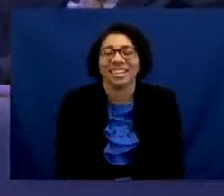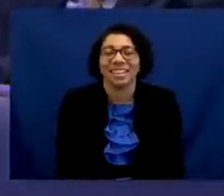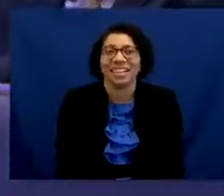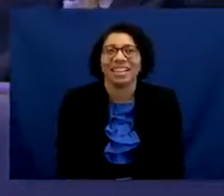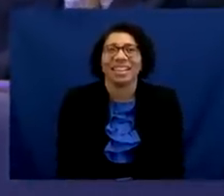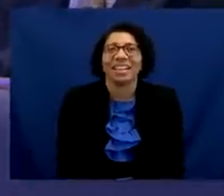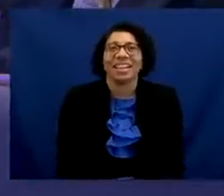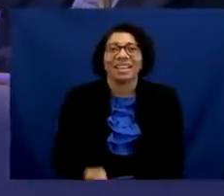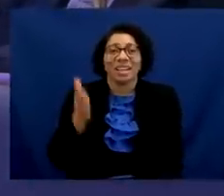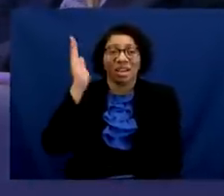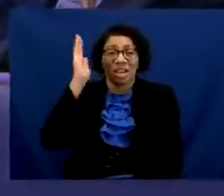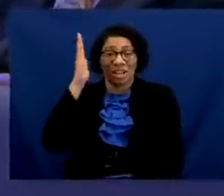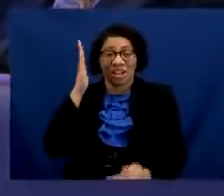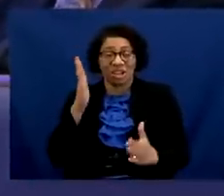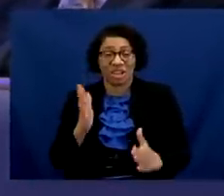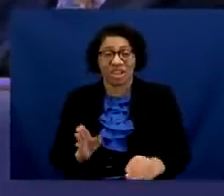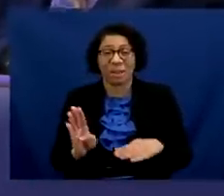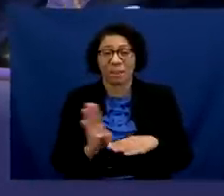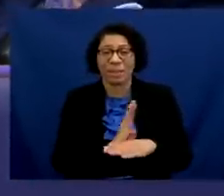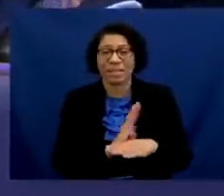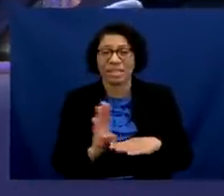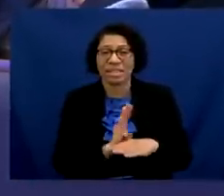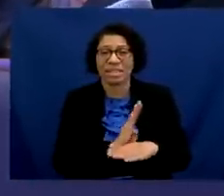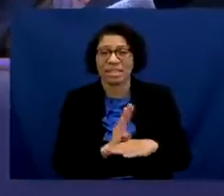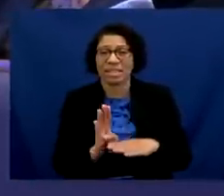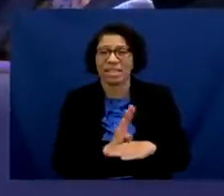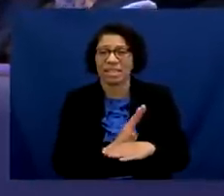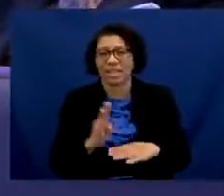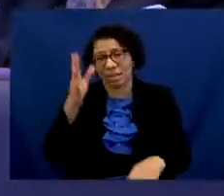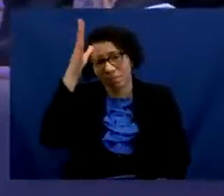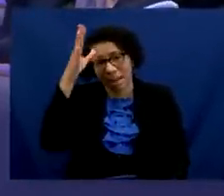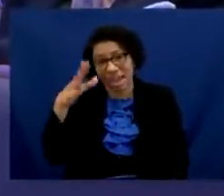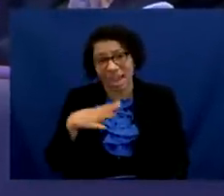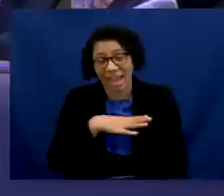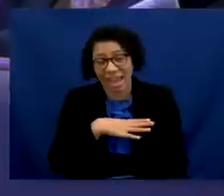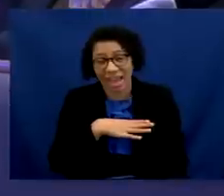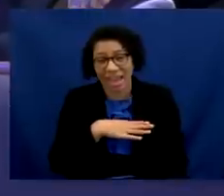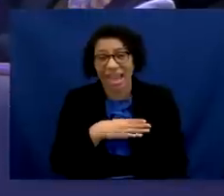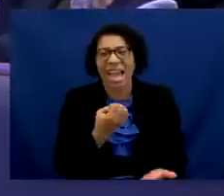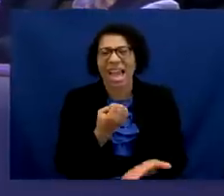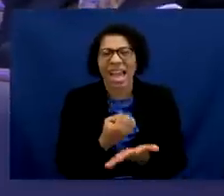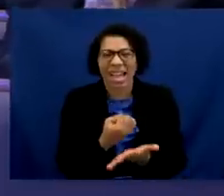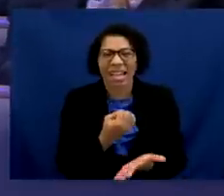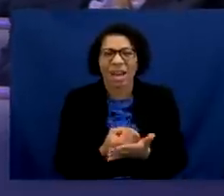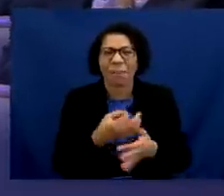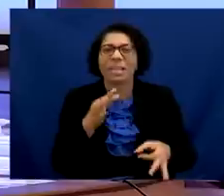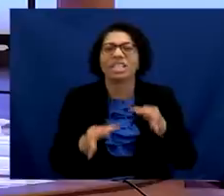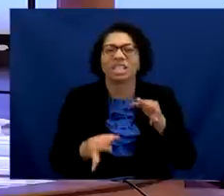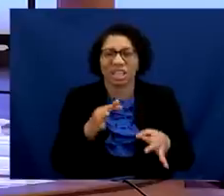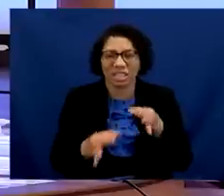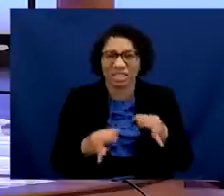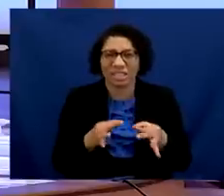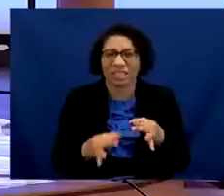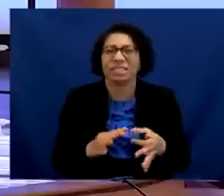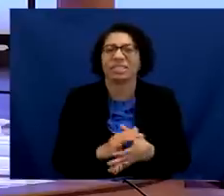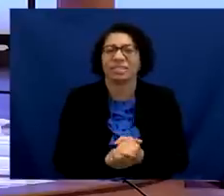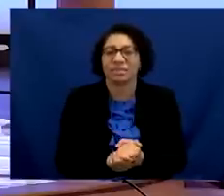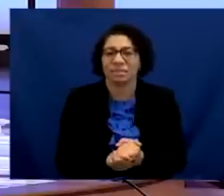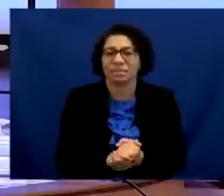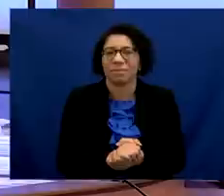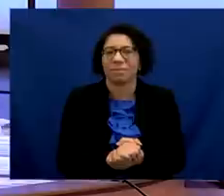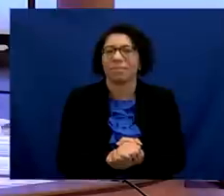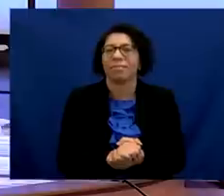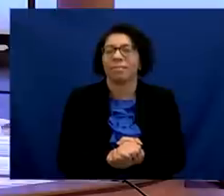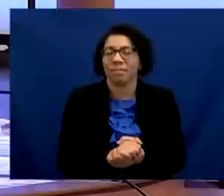clergyman, businessman, fighter for justice, especially economic justice in the black community. And I'm so grateful that my